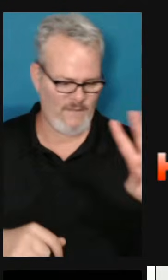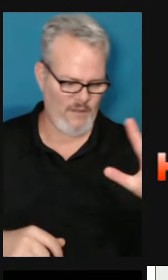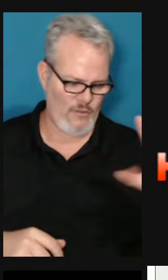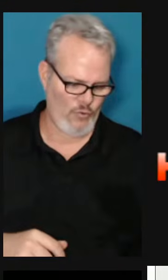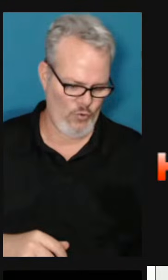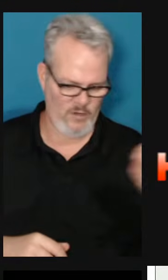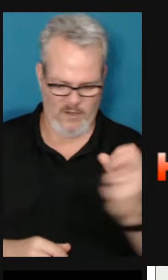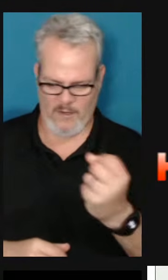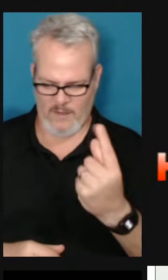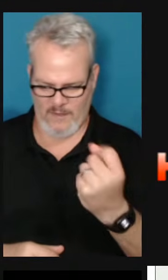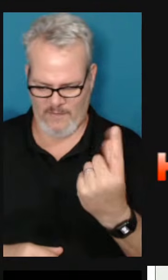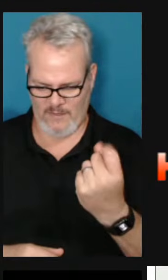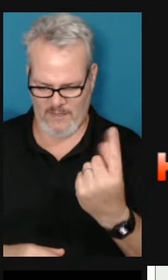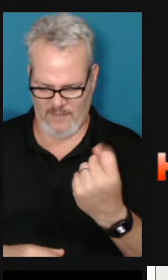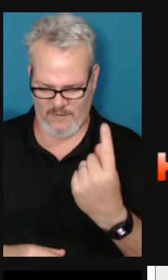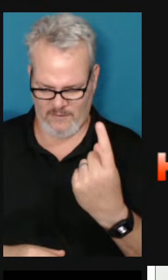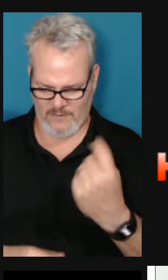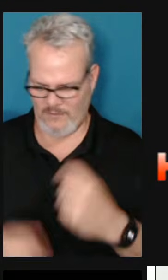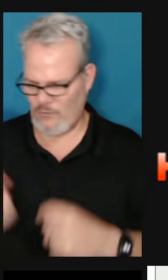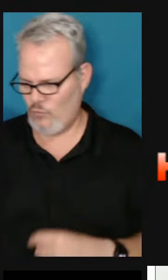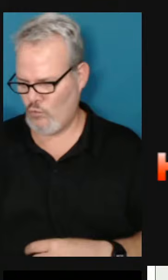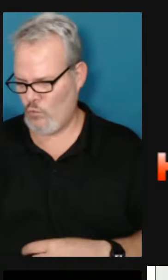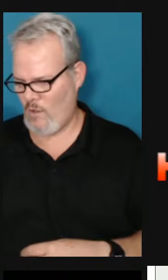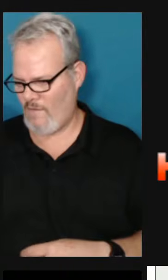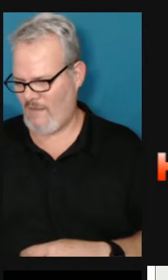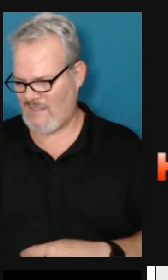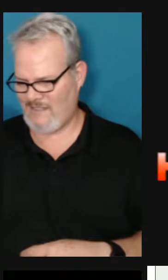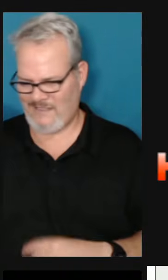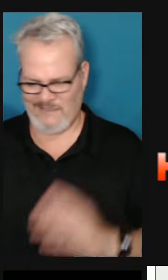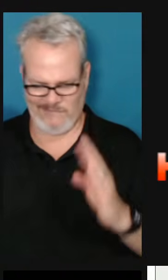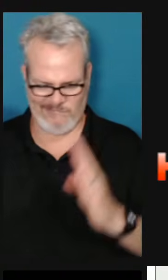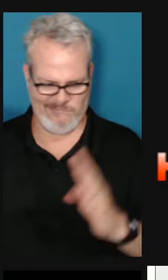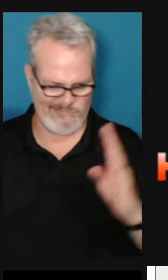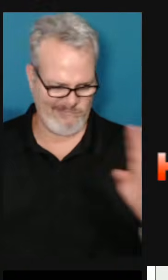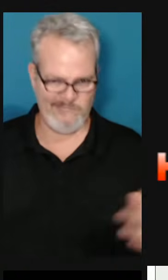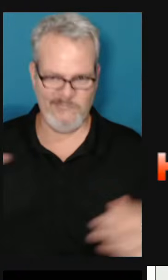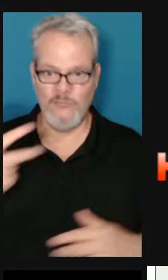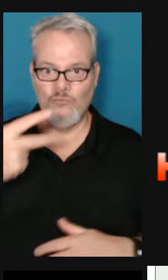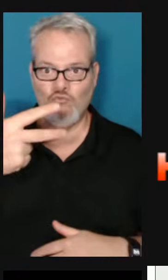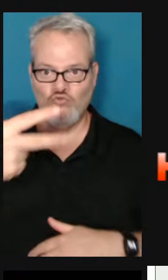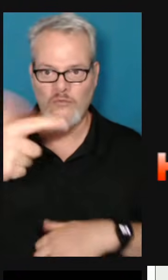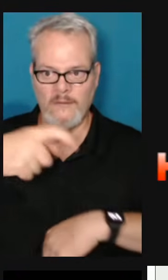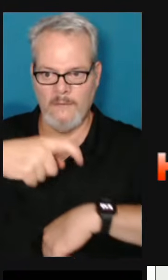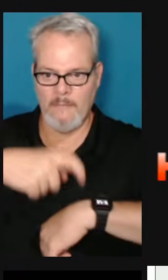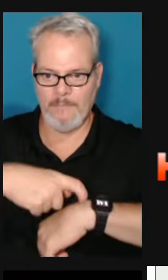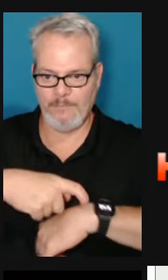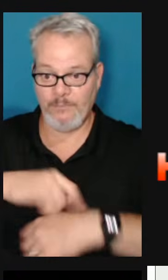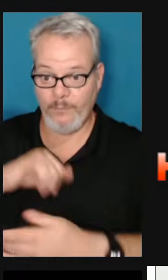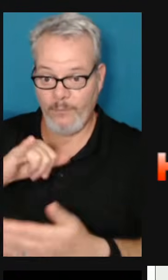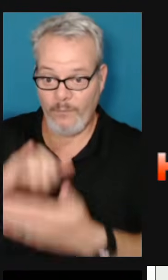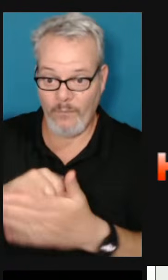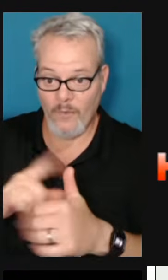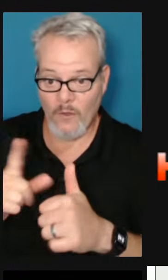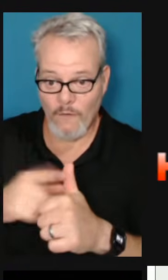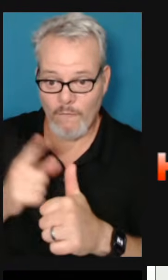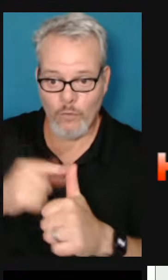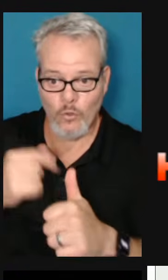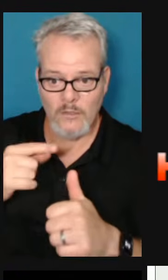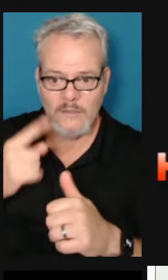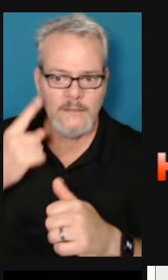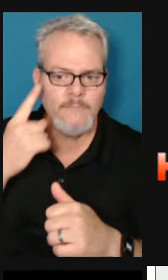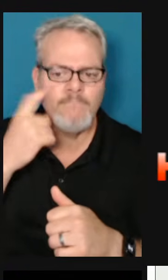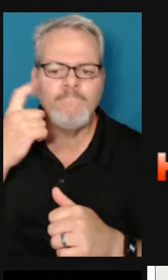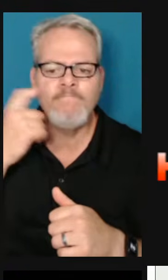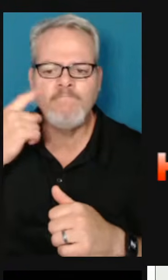our 12:18. And what they note in this update is an estimate, initial estimates of the fountains being over 500